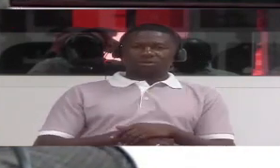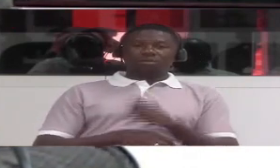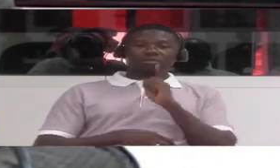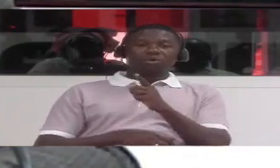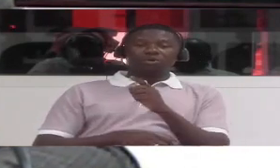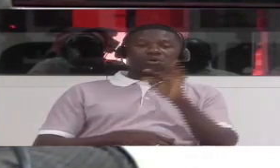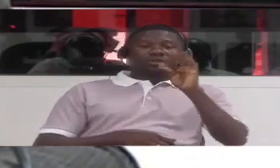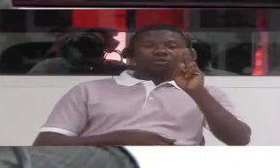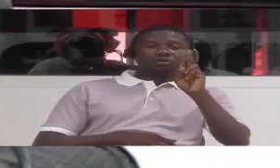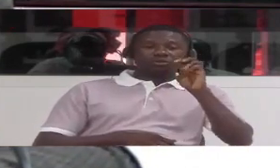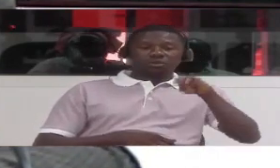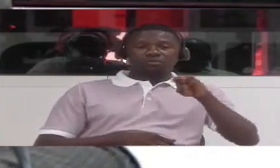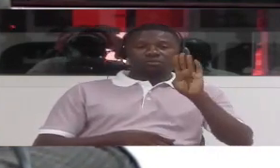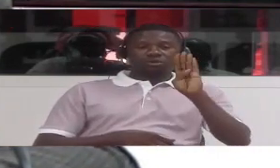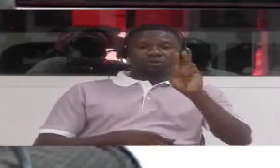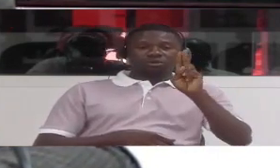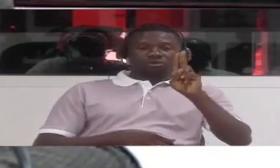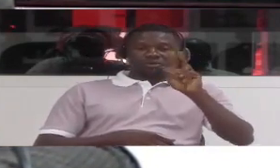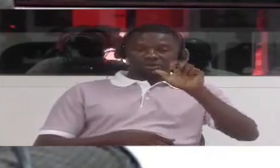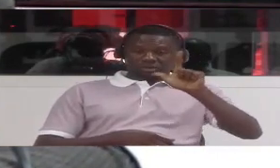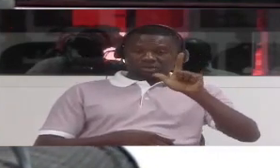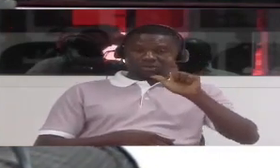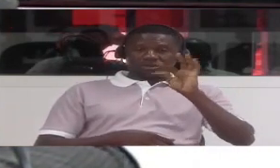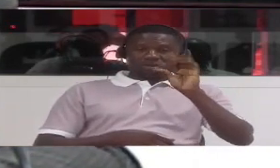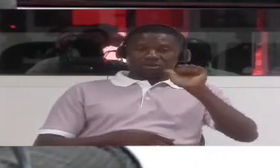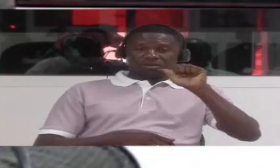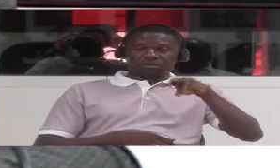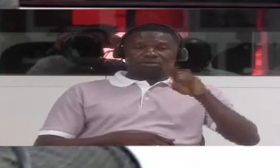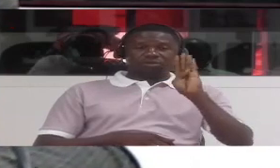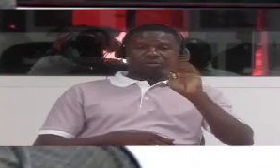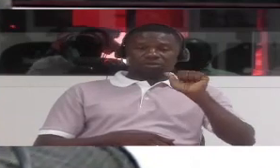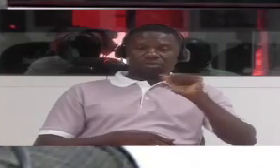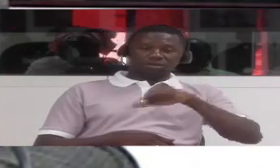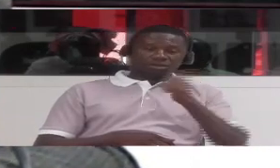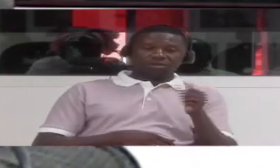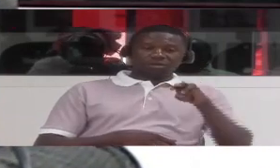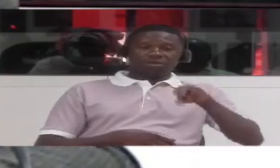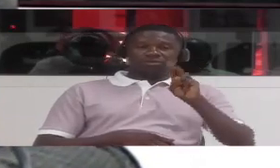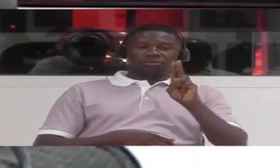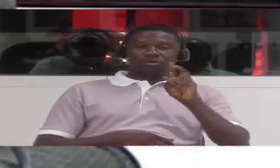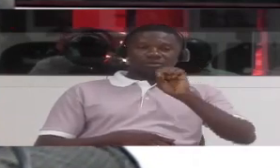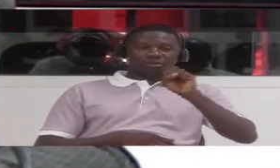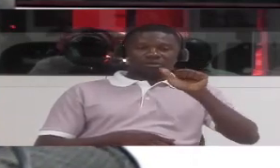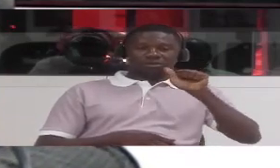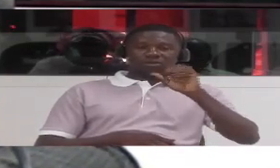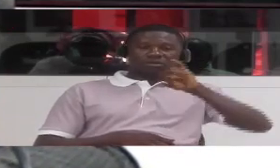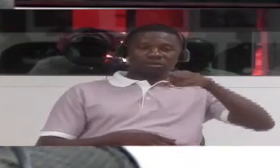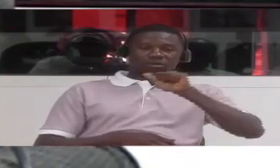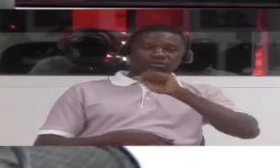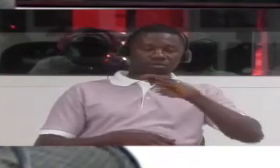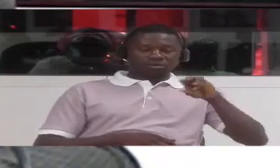Jamme, I knew them before. They were the ones leading that torture. Can you tell us how you